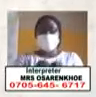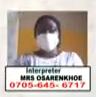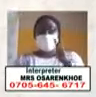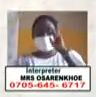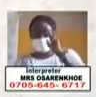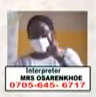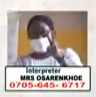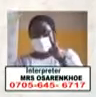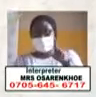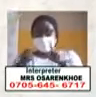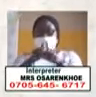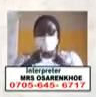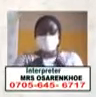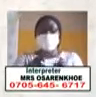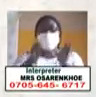law of demand.